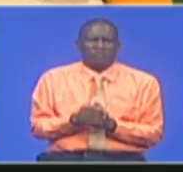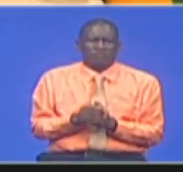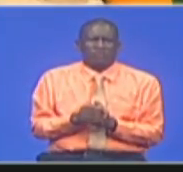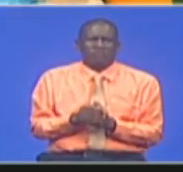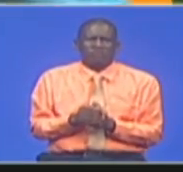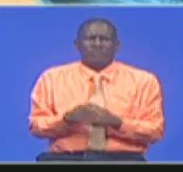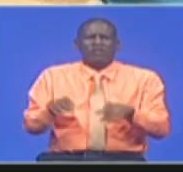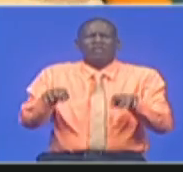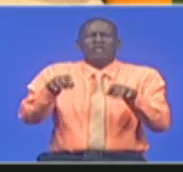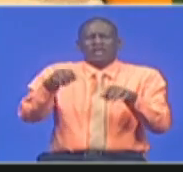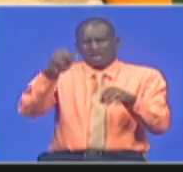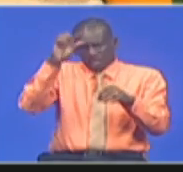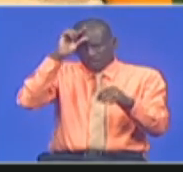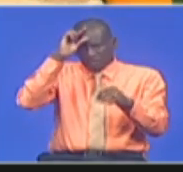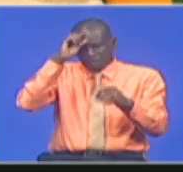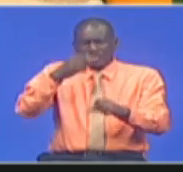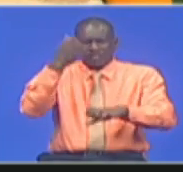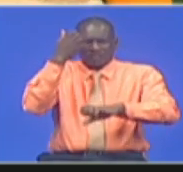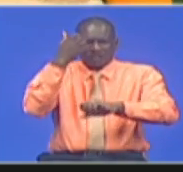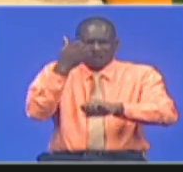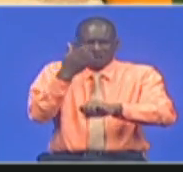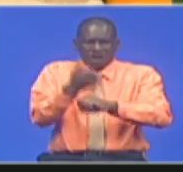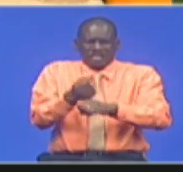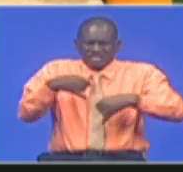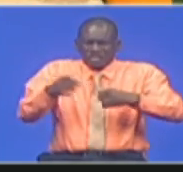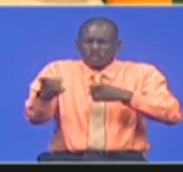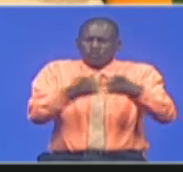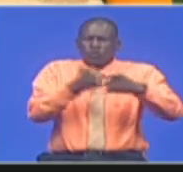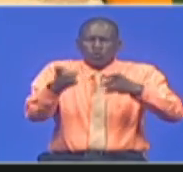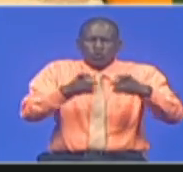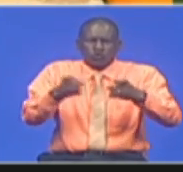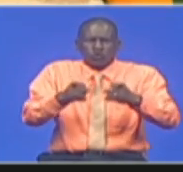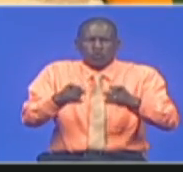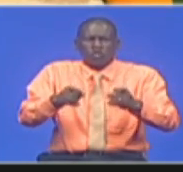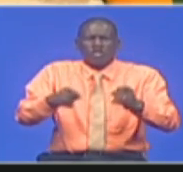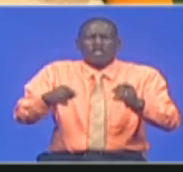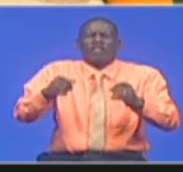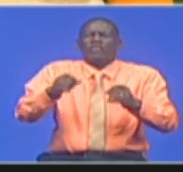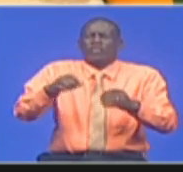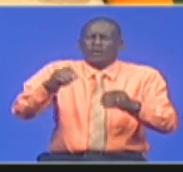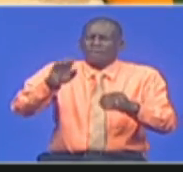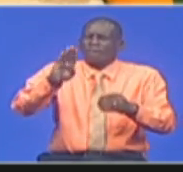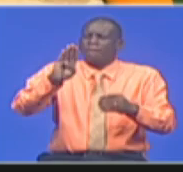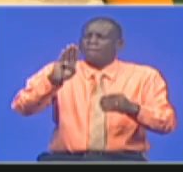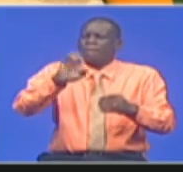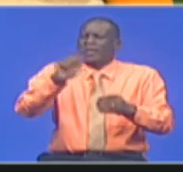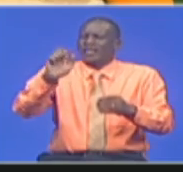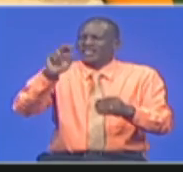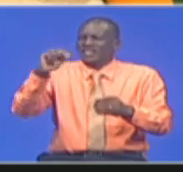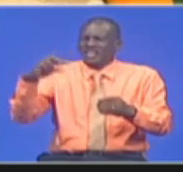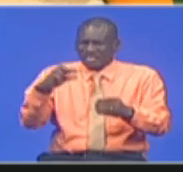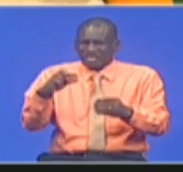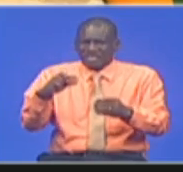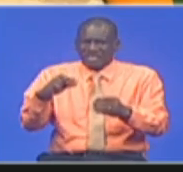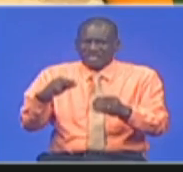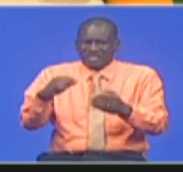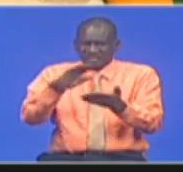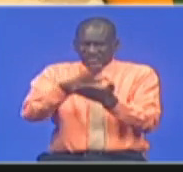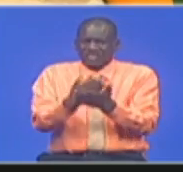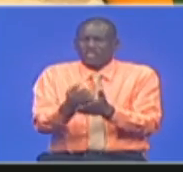As government stays firm in its bid to regulate the gambling sector in the country, two major players are now opting out of the